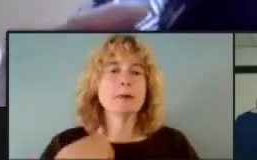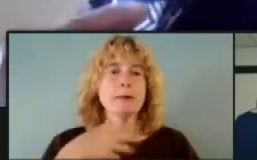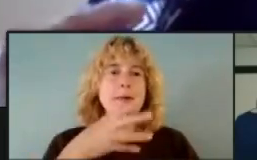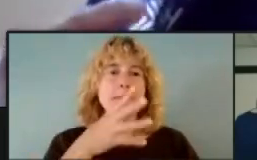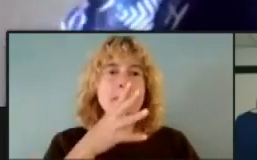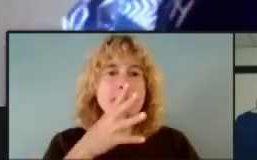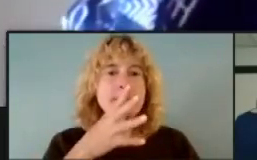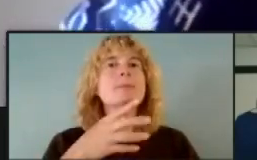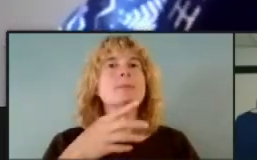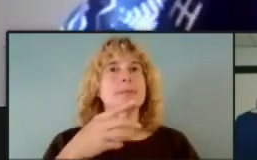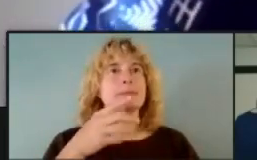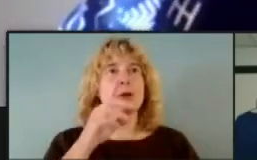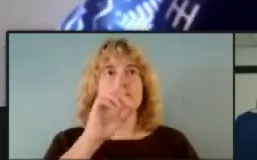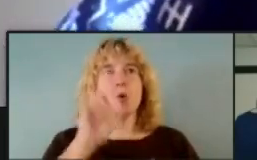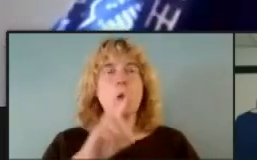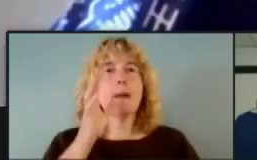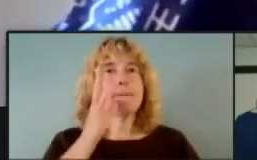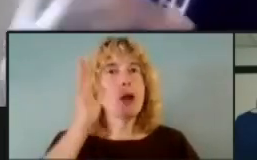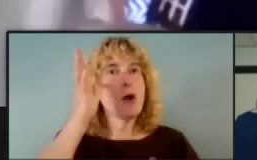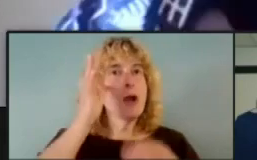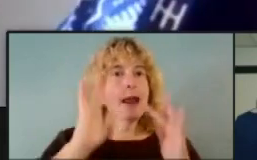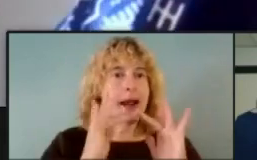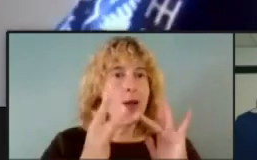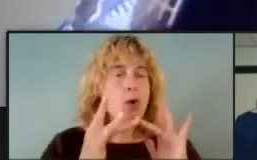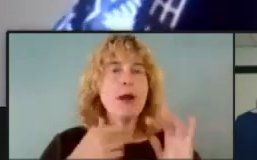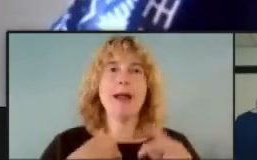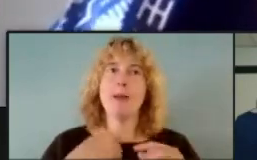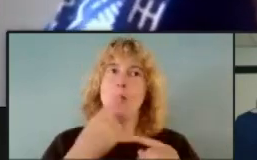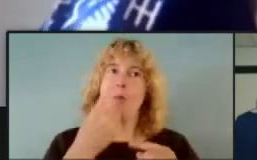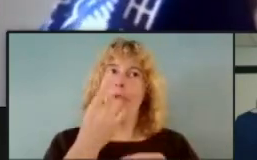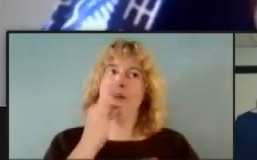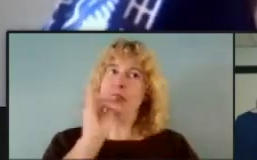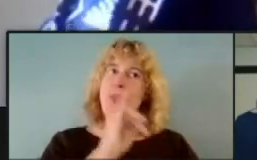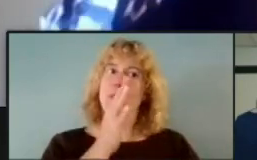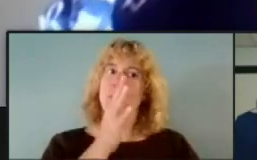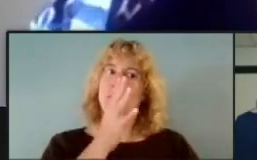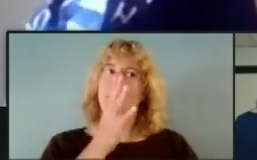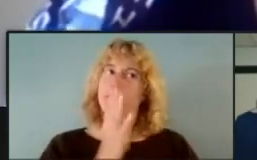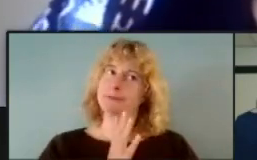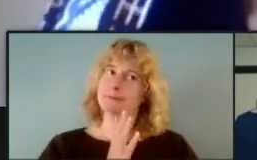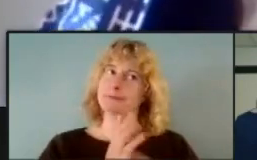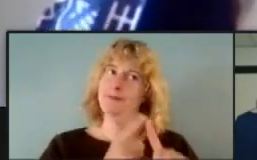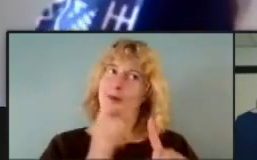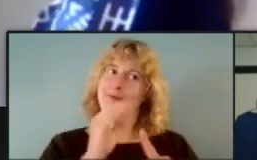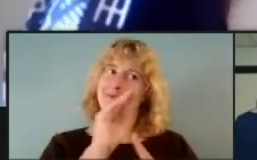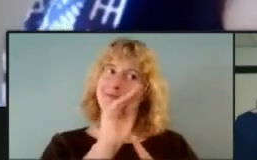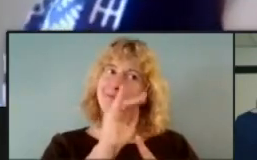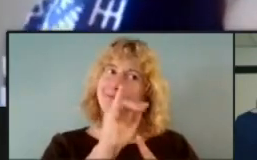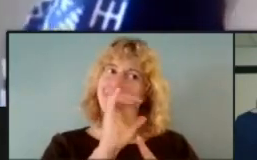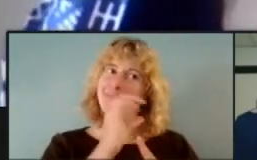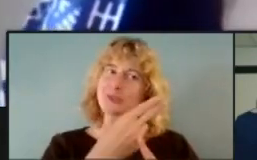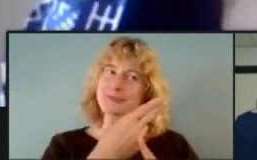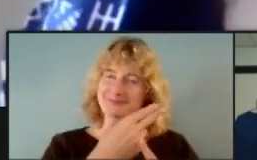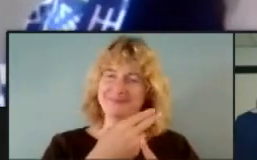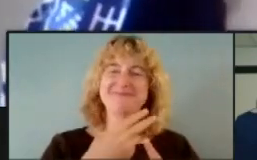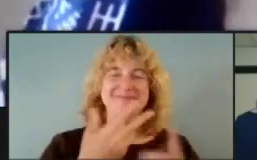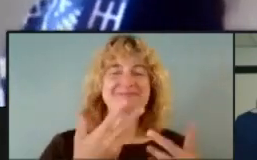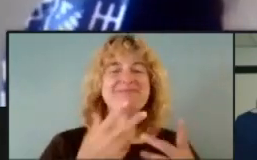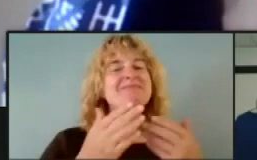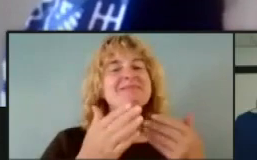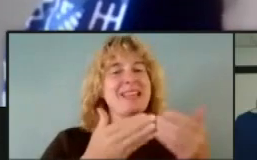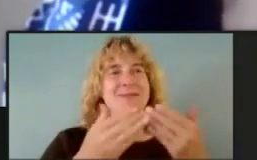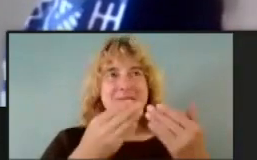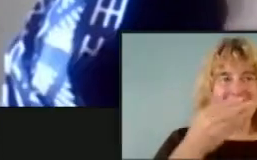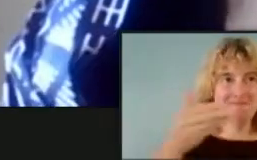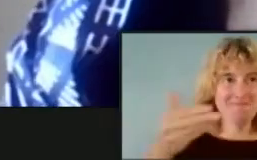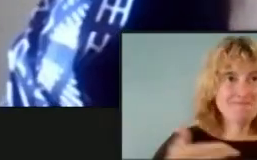from Michigan. So with that, welcome, get set, get comfortable, and now we are so happy to bring to